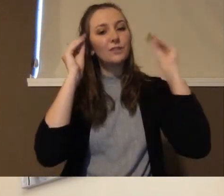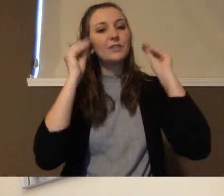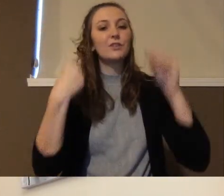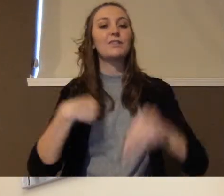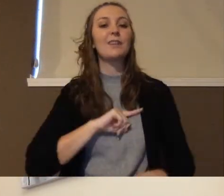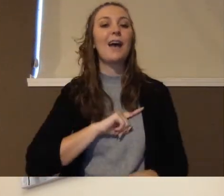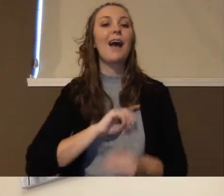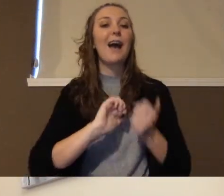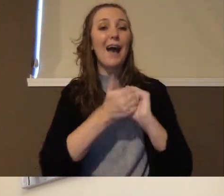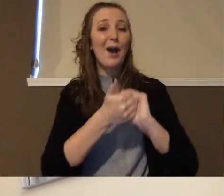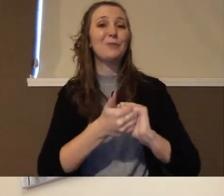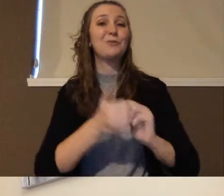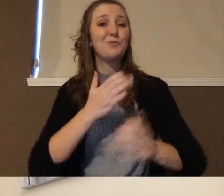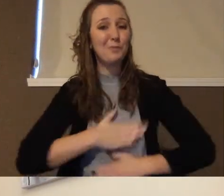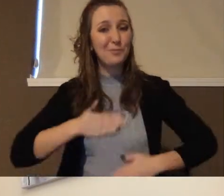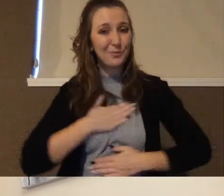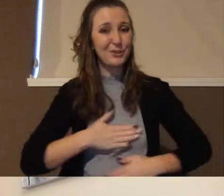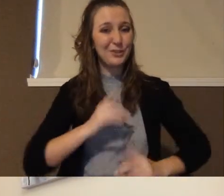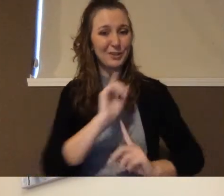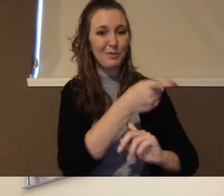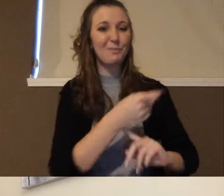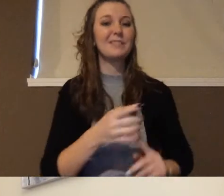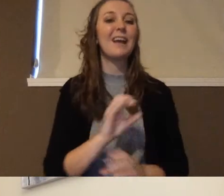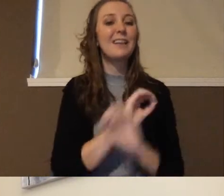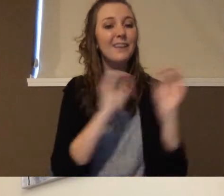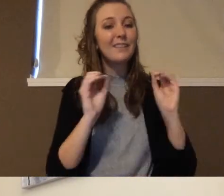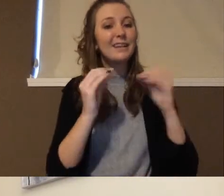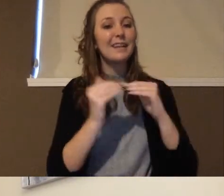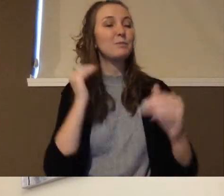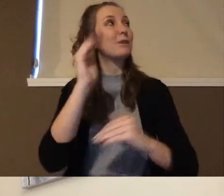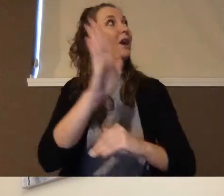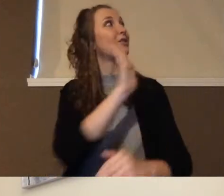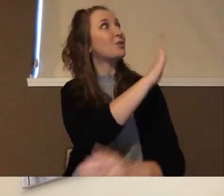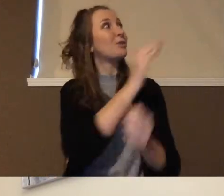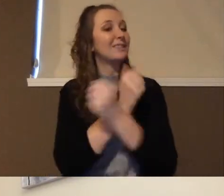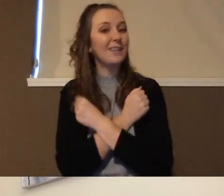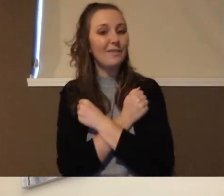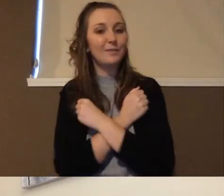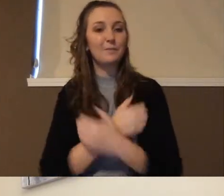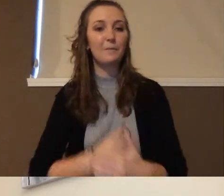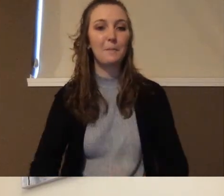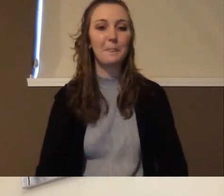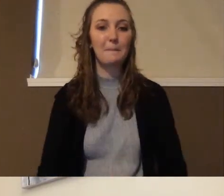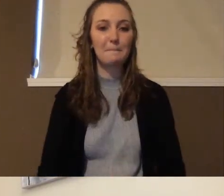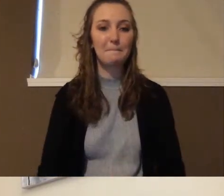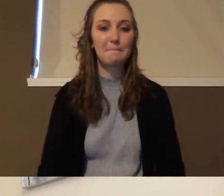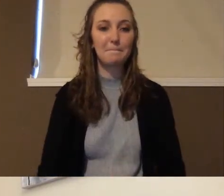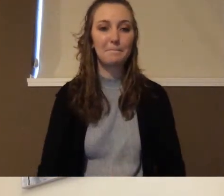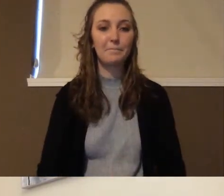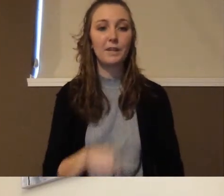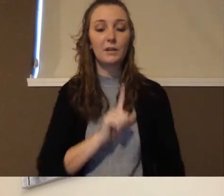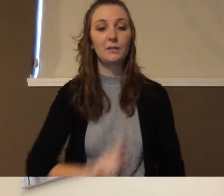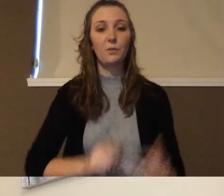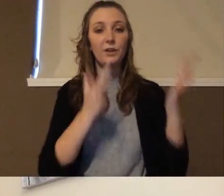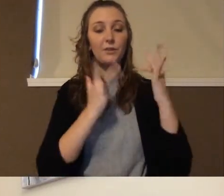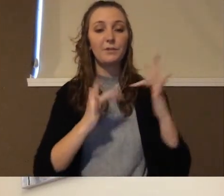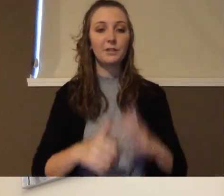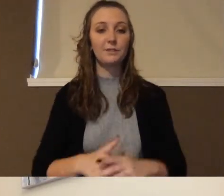that nothing is ever beyond the reach of your love and the possibility of reconciliation. Lord, in your mercy, hear our